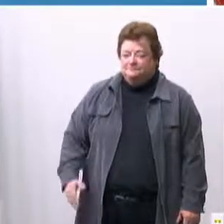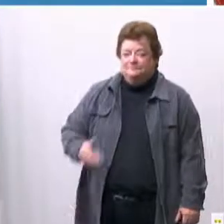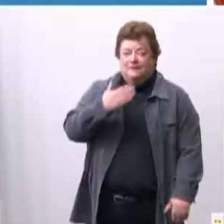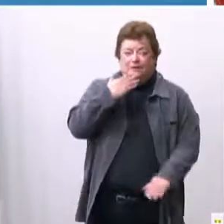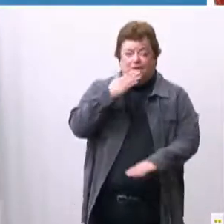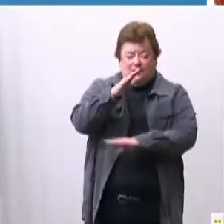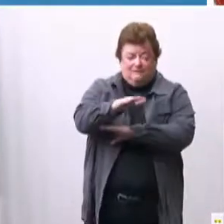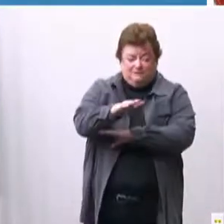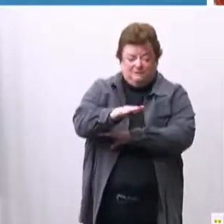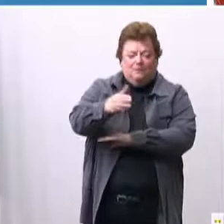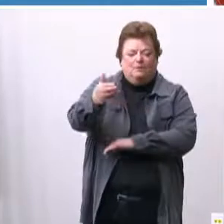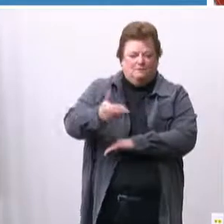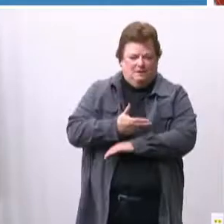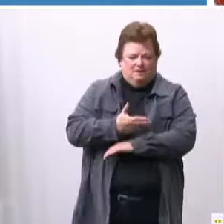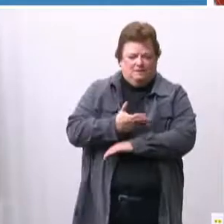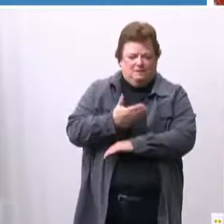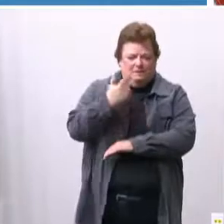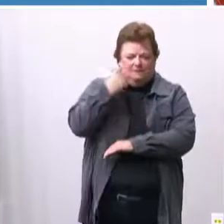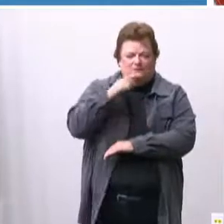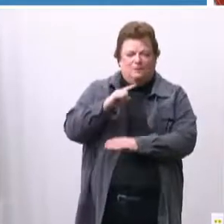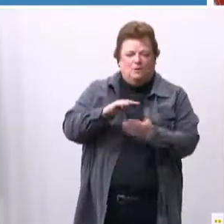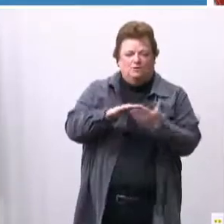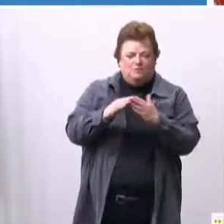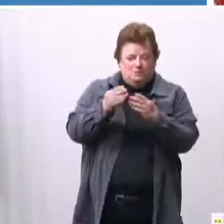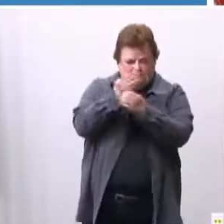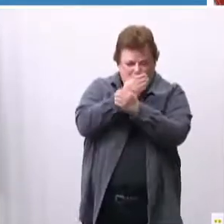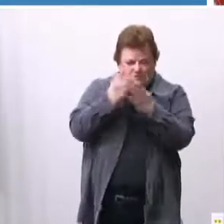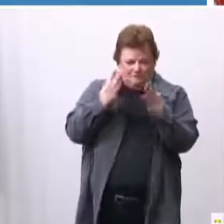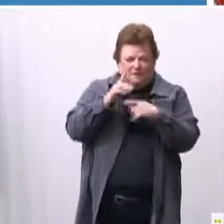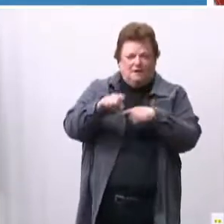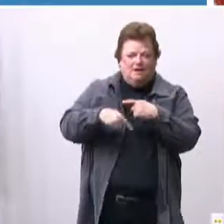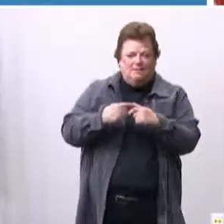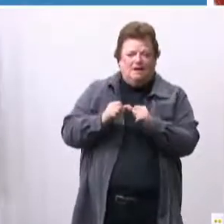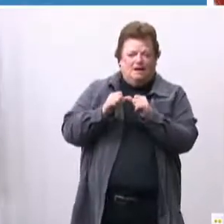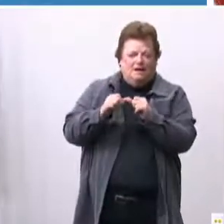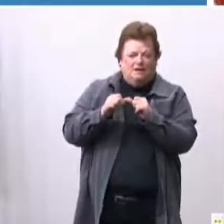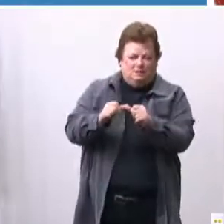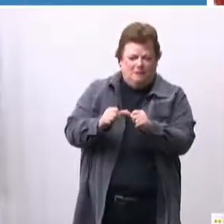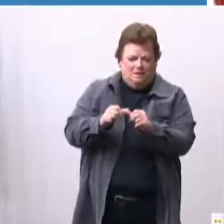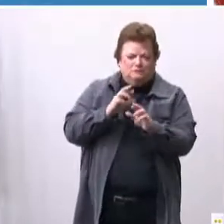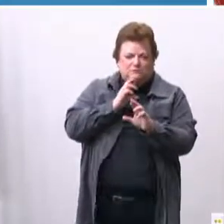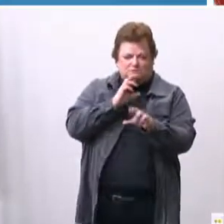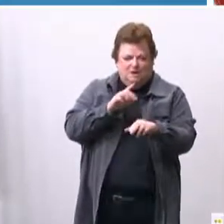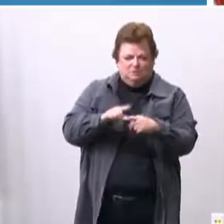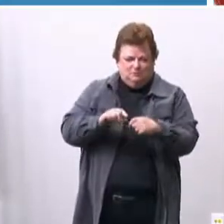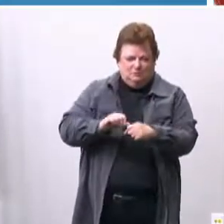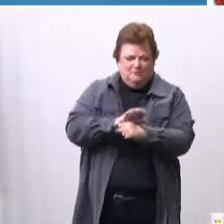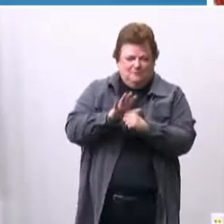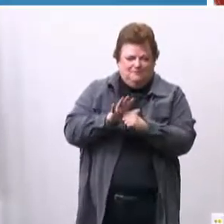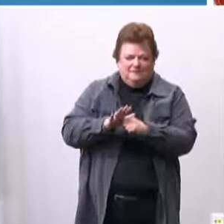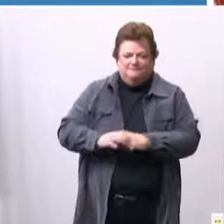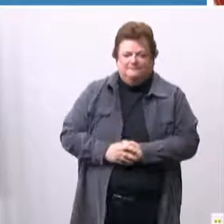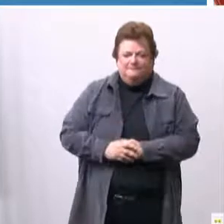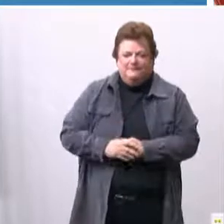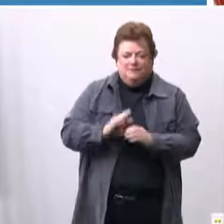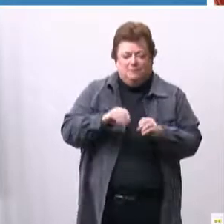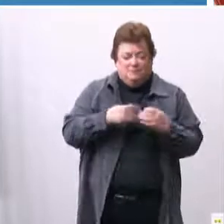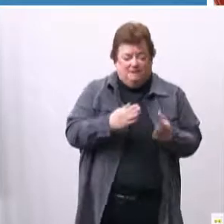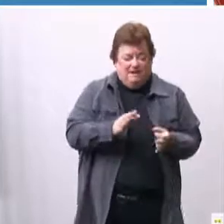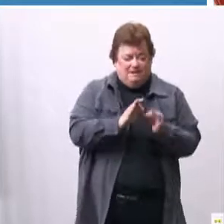Good afternoon and welcome to this community briefing on our ongoing pandemic response efforts.